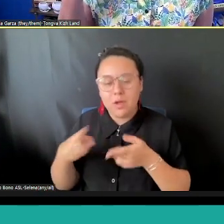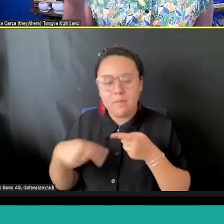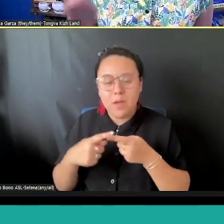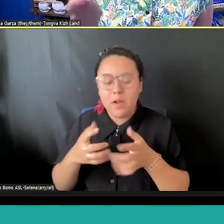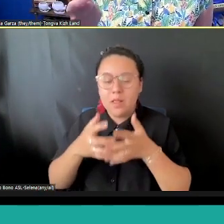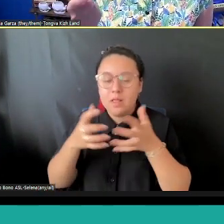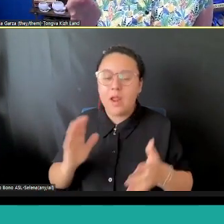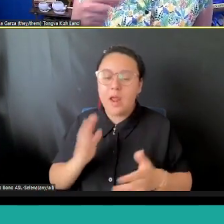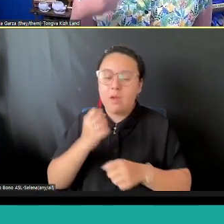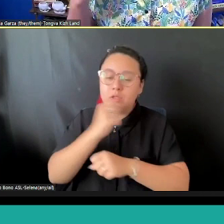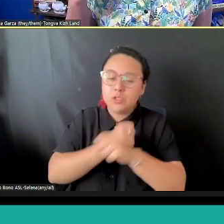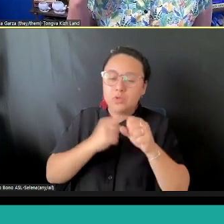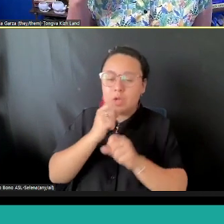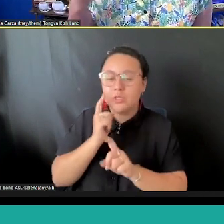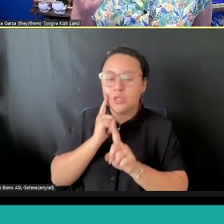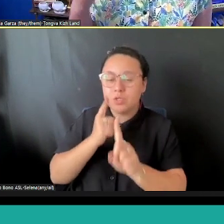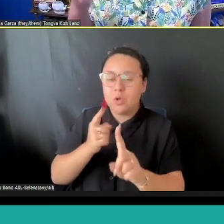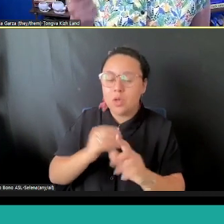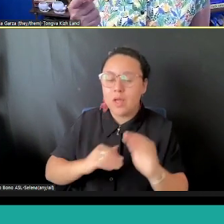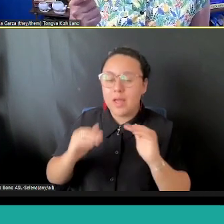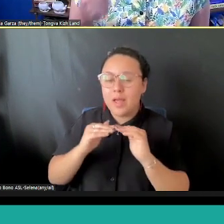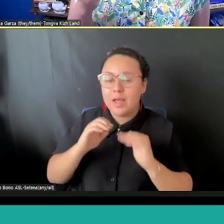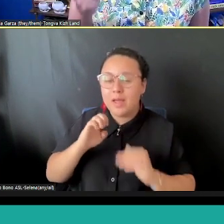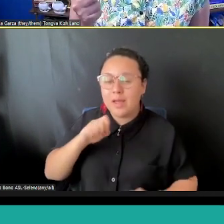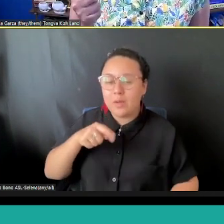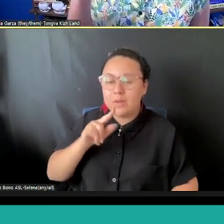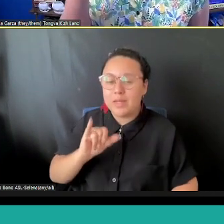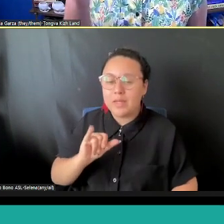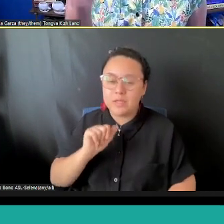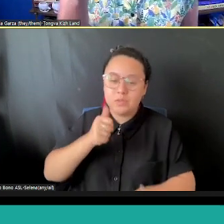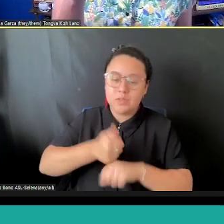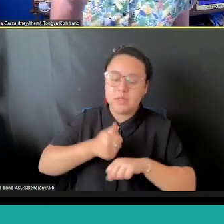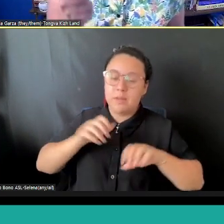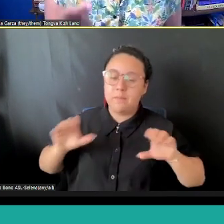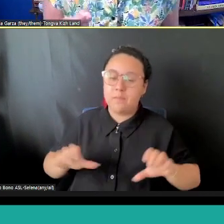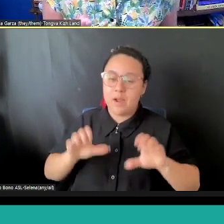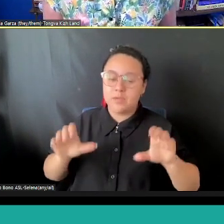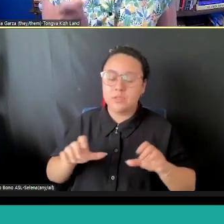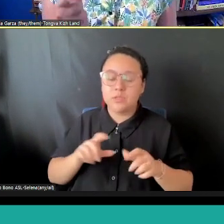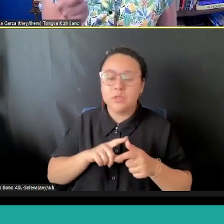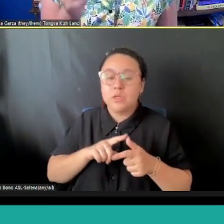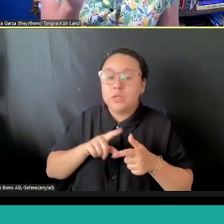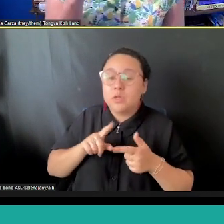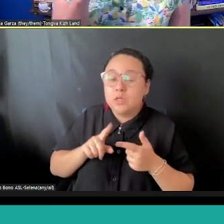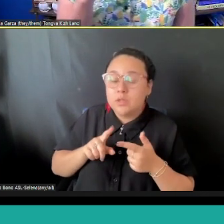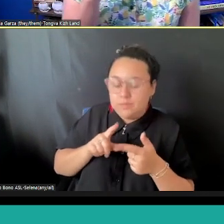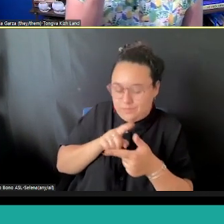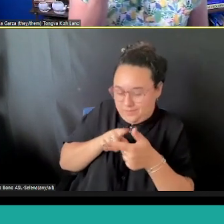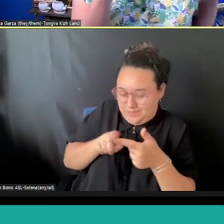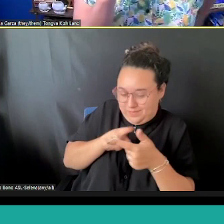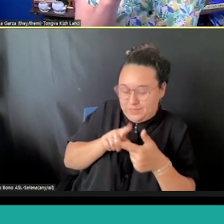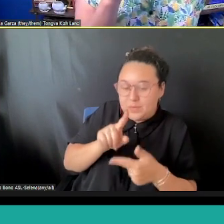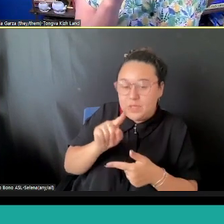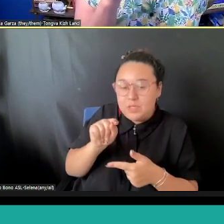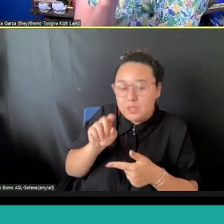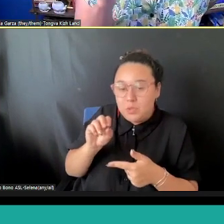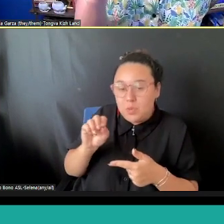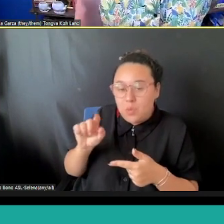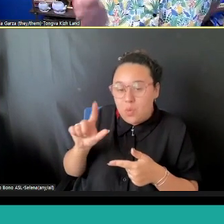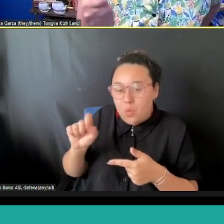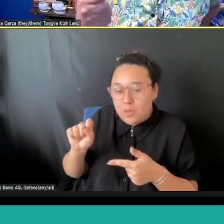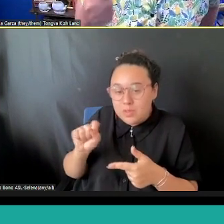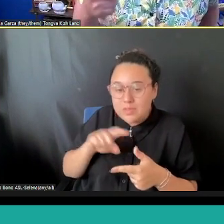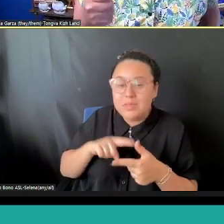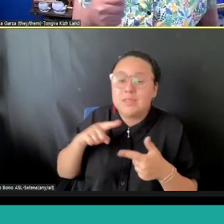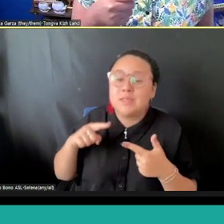what our equity is about, it's really about putting practices in place, tools and strategies, because we cannot do